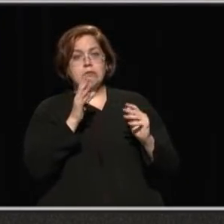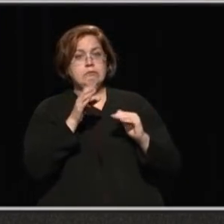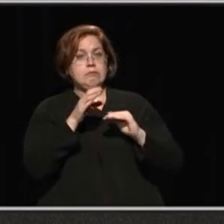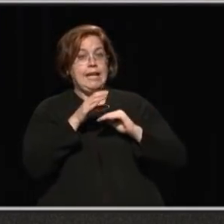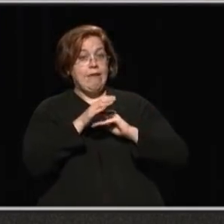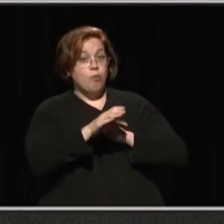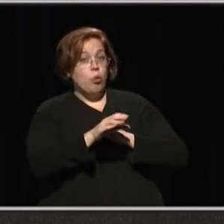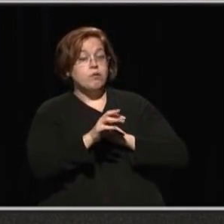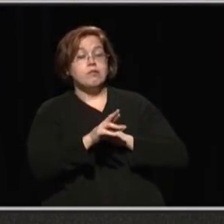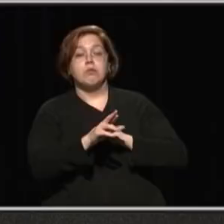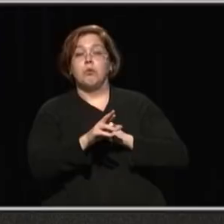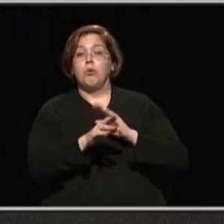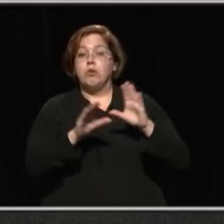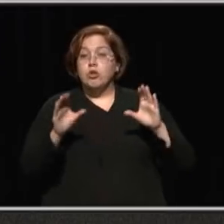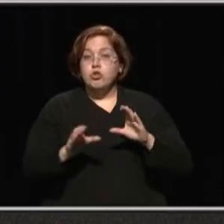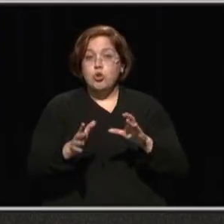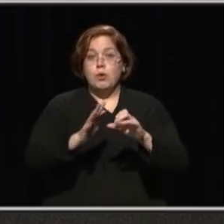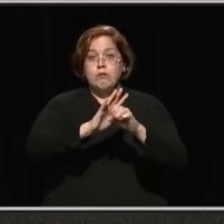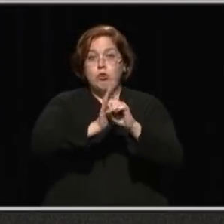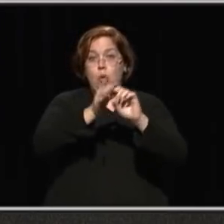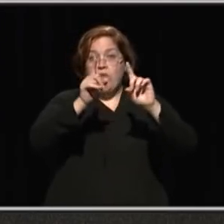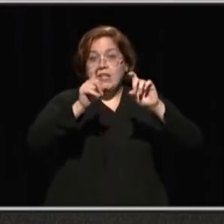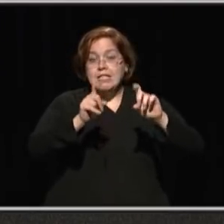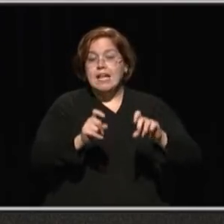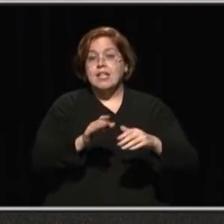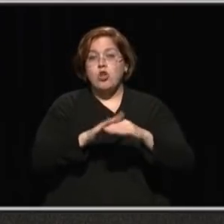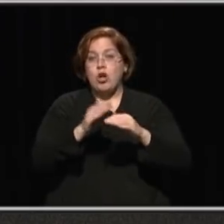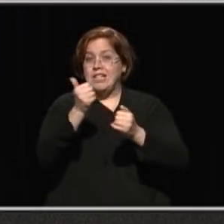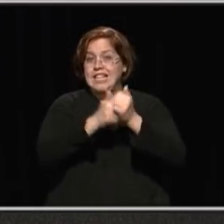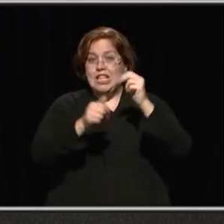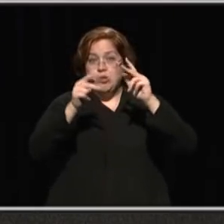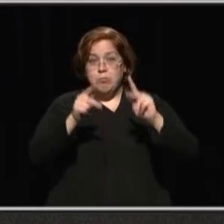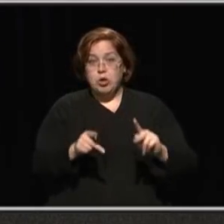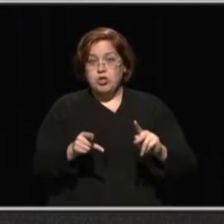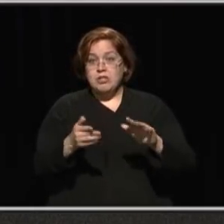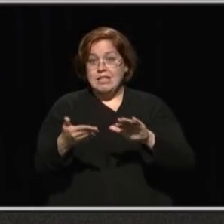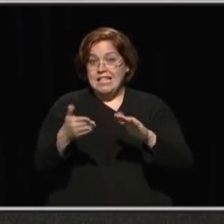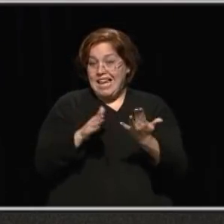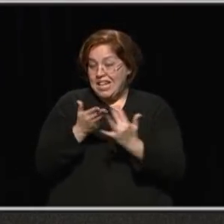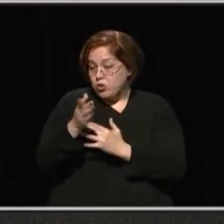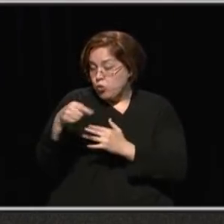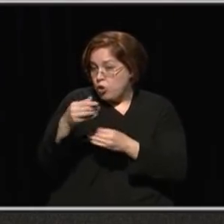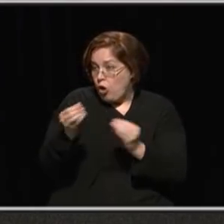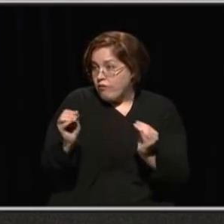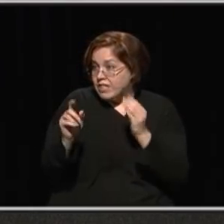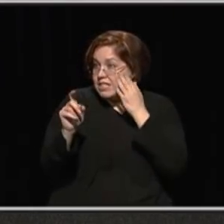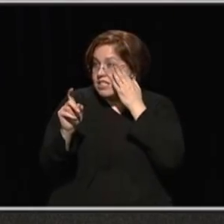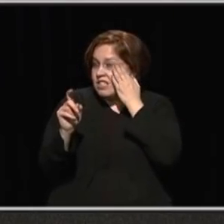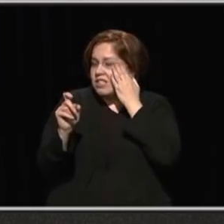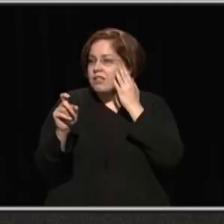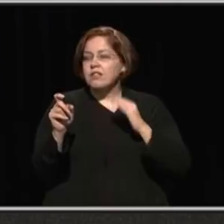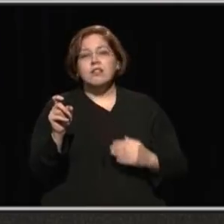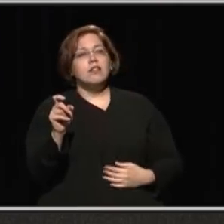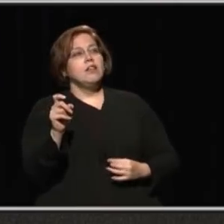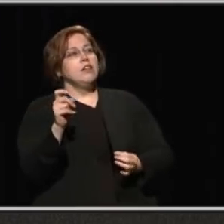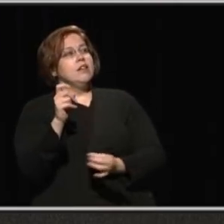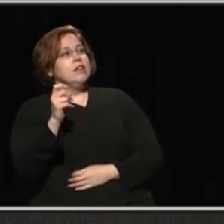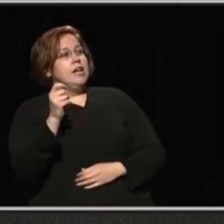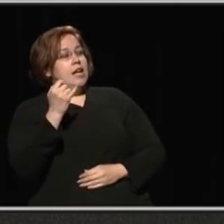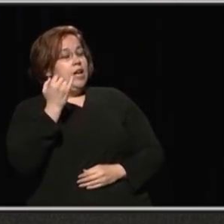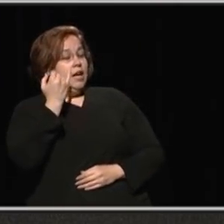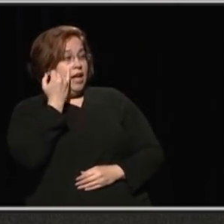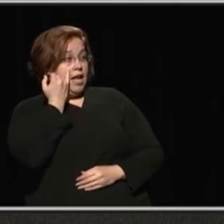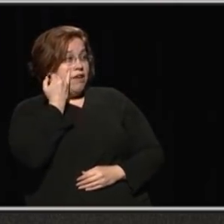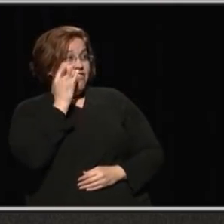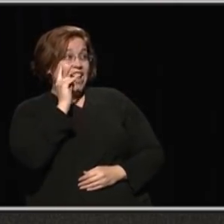or conducting COVID-19 tests on everybody that goes through their office? If there's